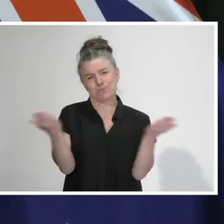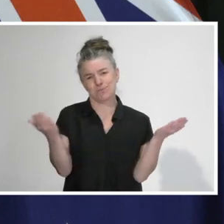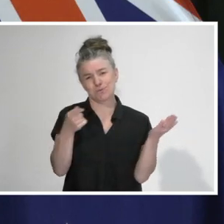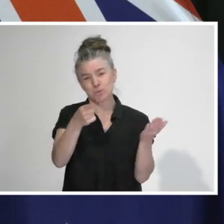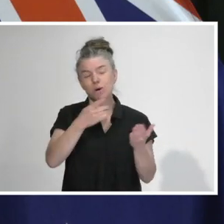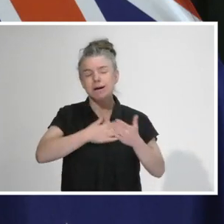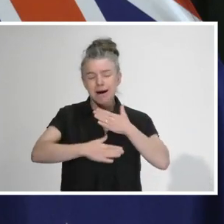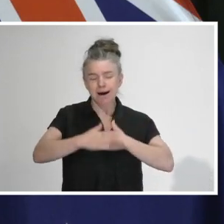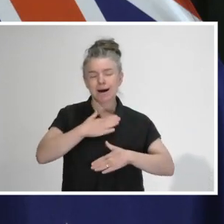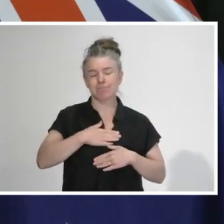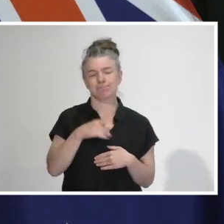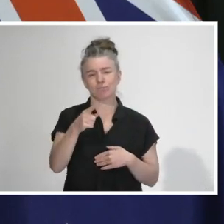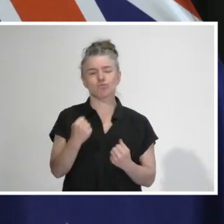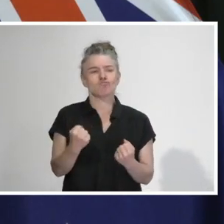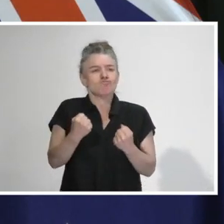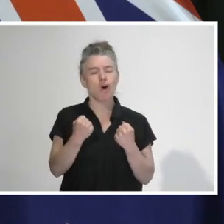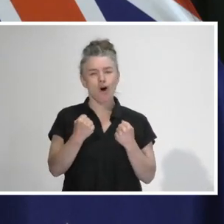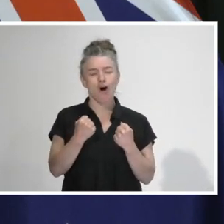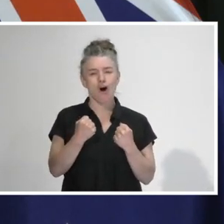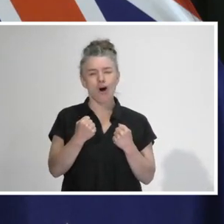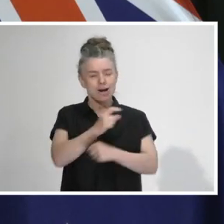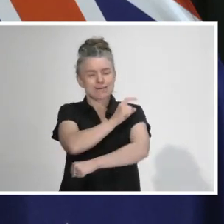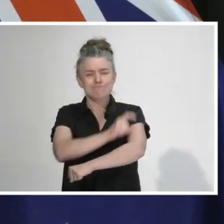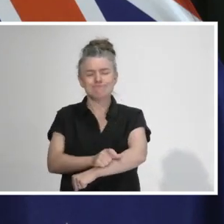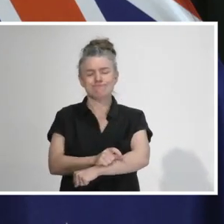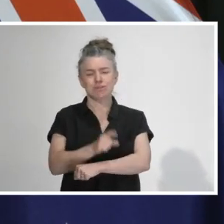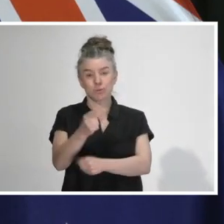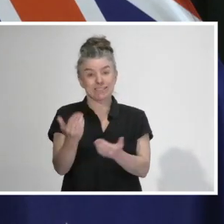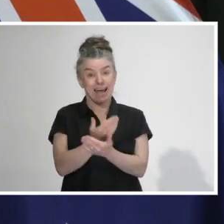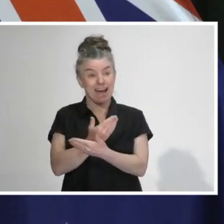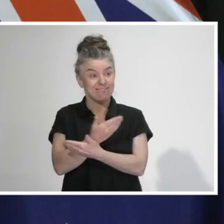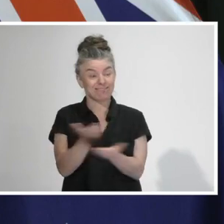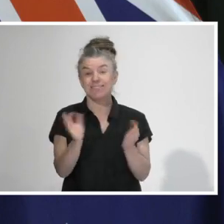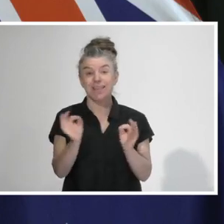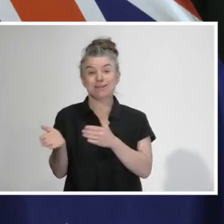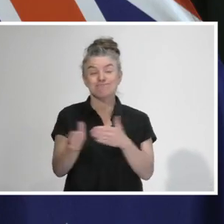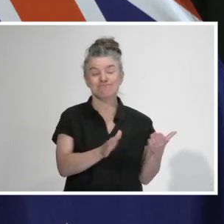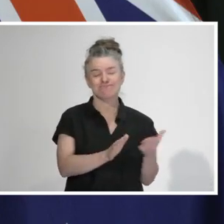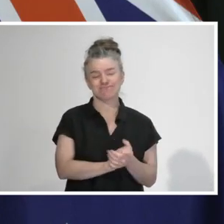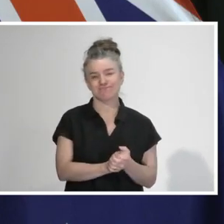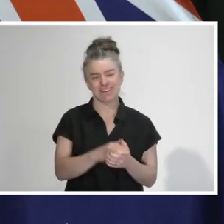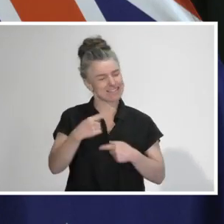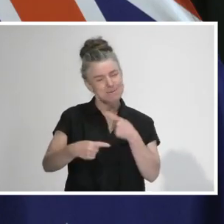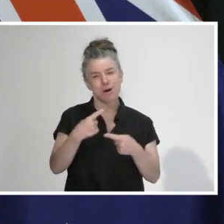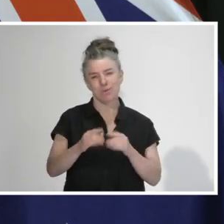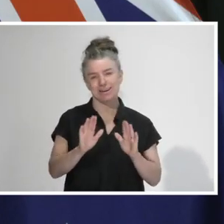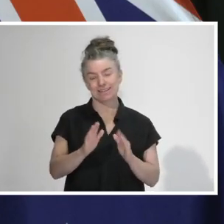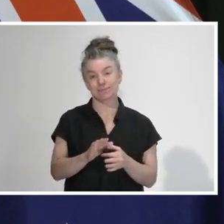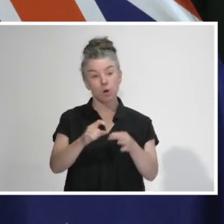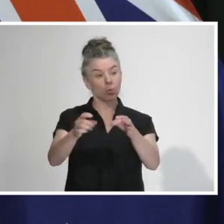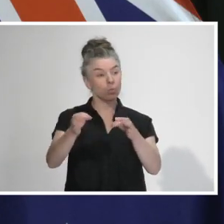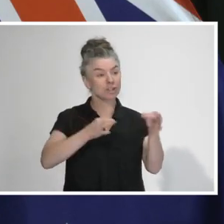been strong, you've saved lives, and now we just need to keep going. Happy to take questions. The